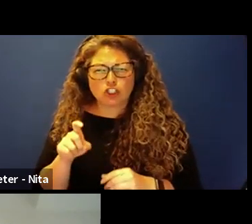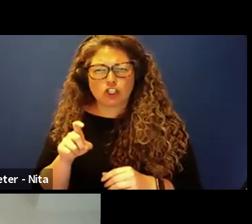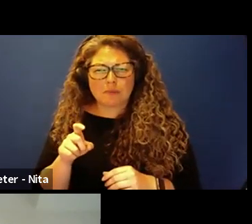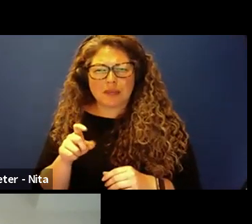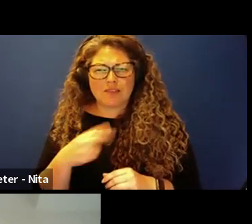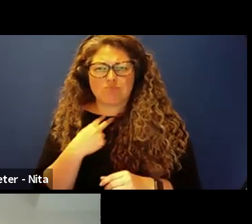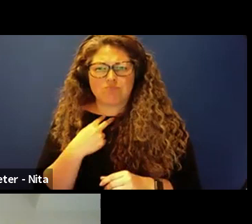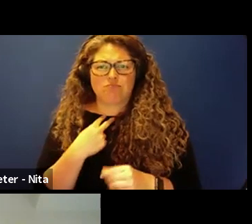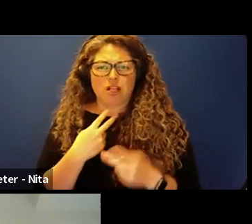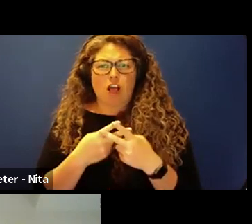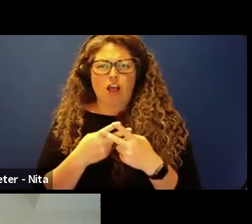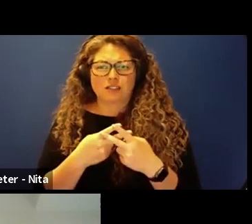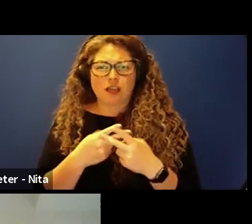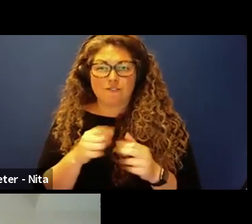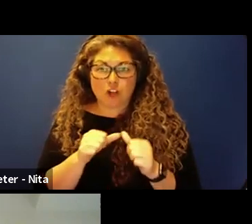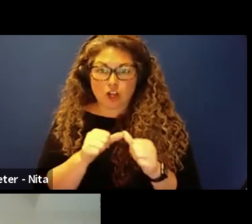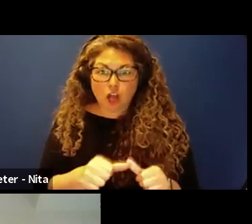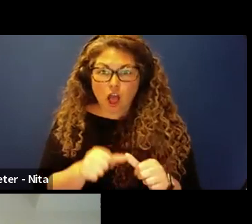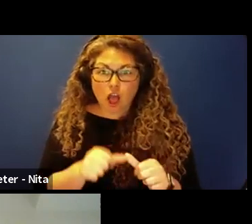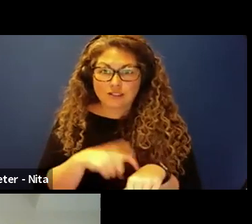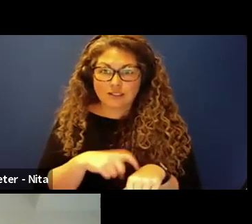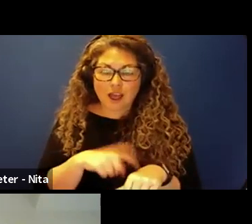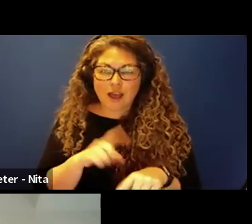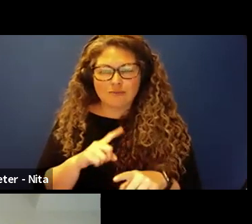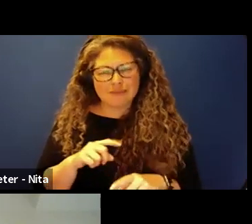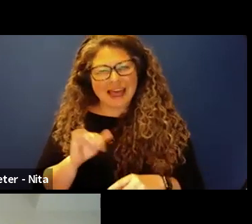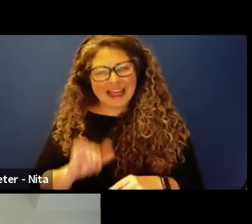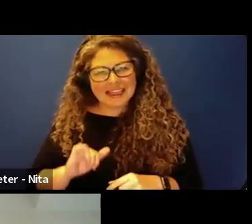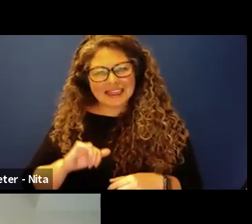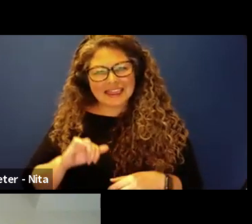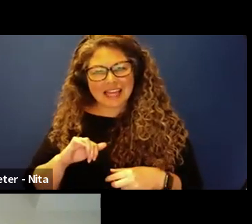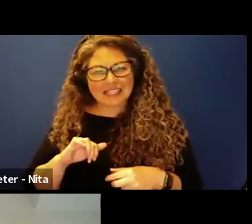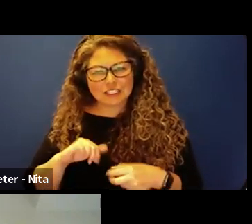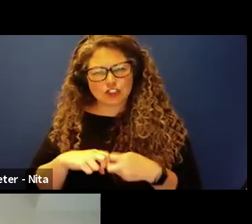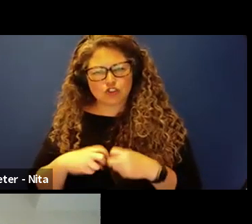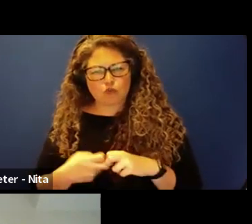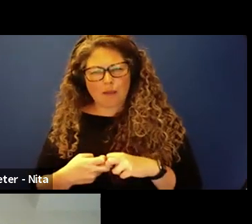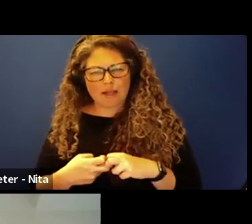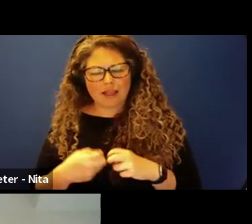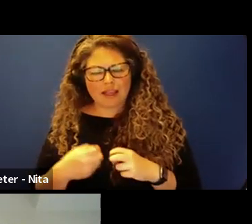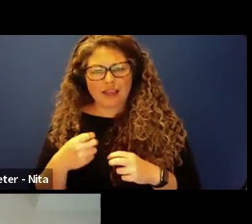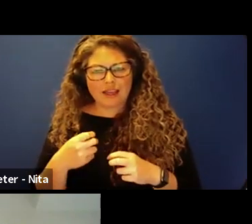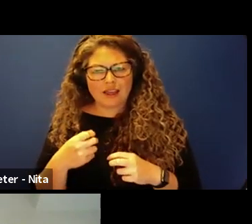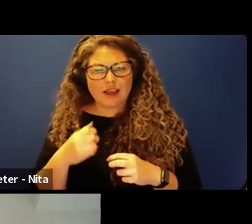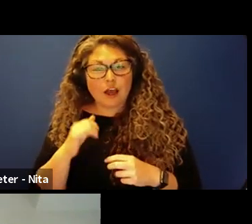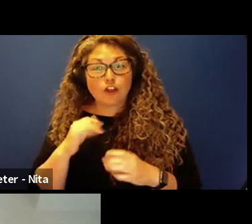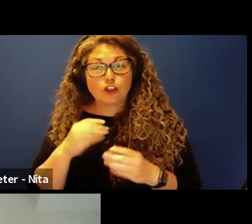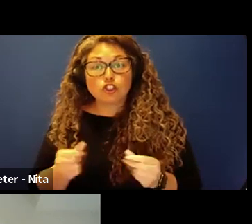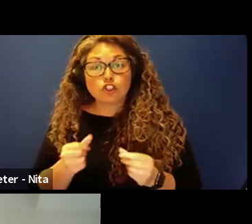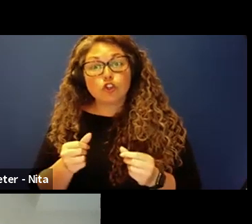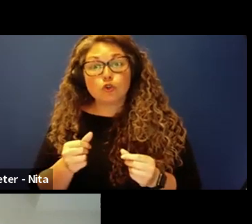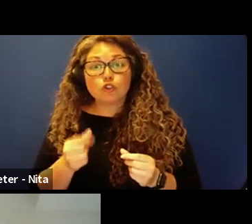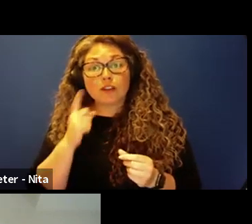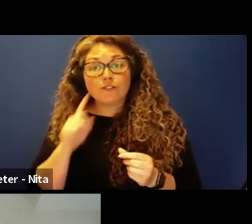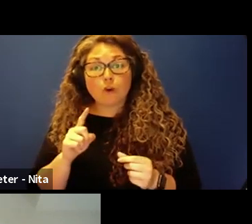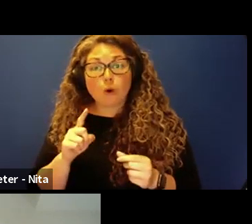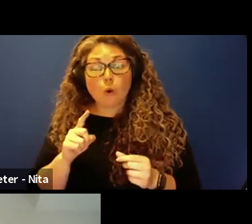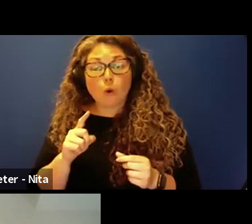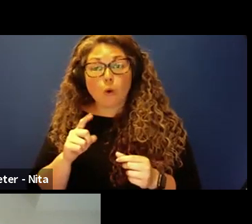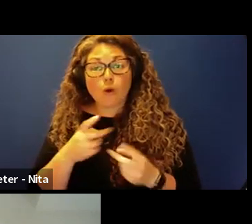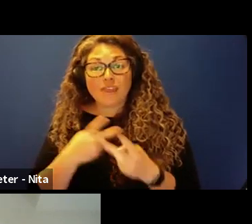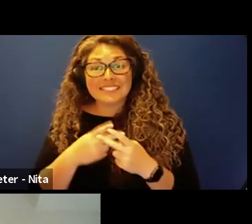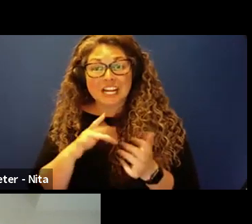it's troubling whenever I guess the solution for the detention center was just keep the kids